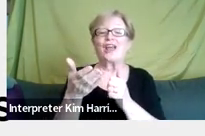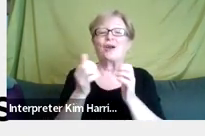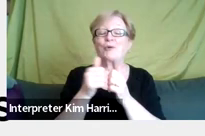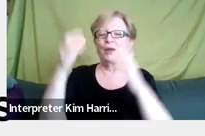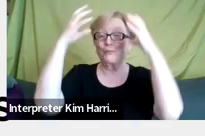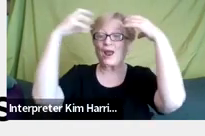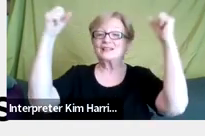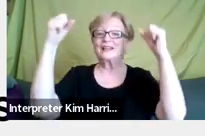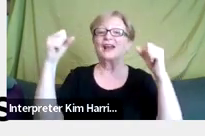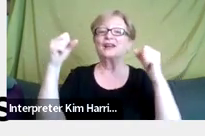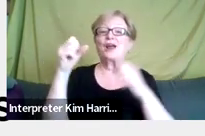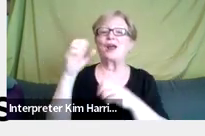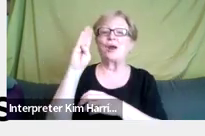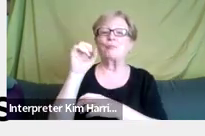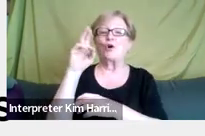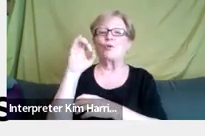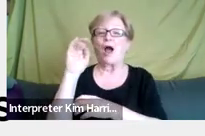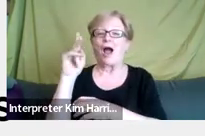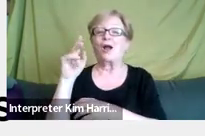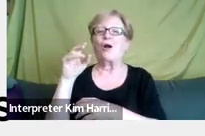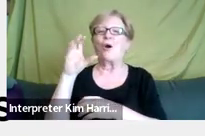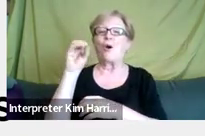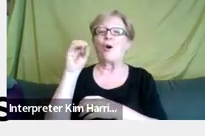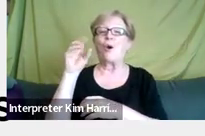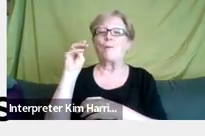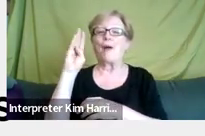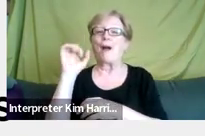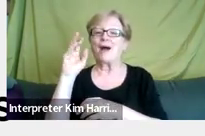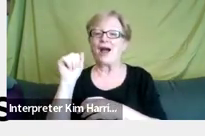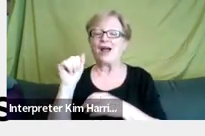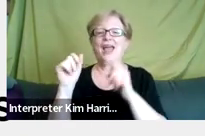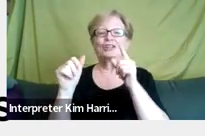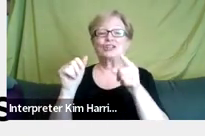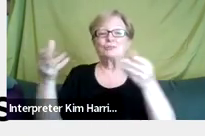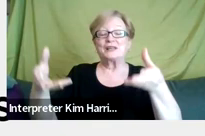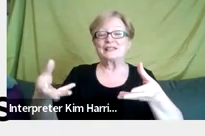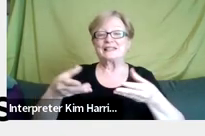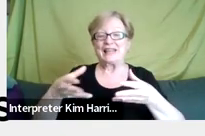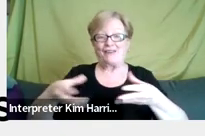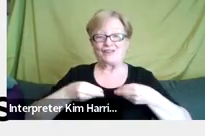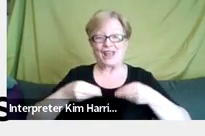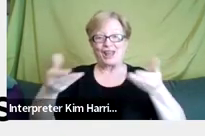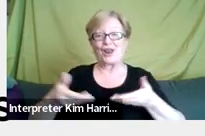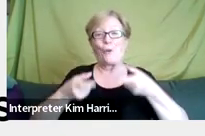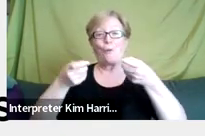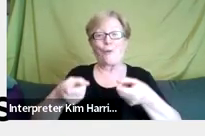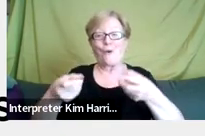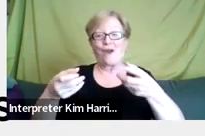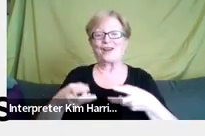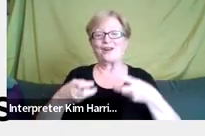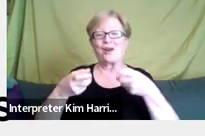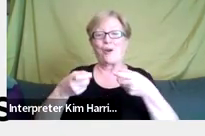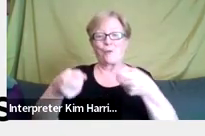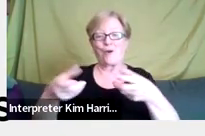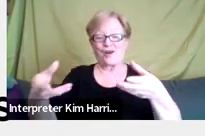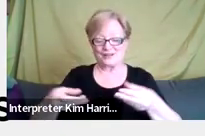President Barack Obama. She is receiving an award. She's standing, it looks